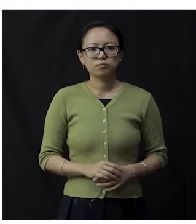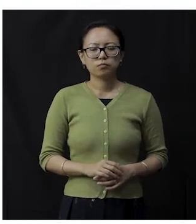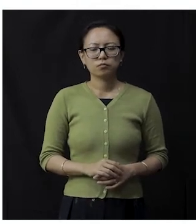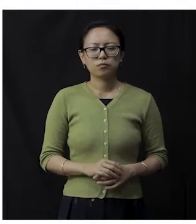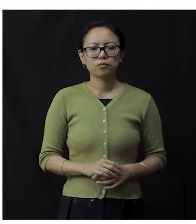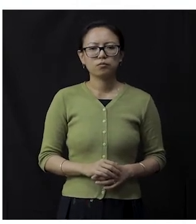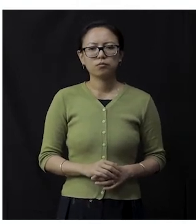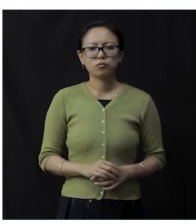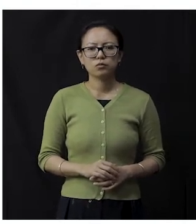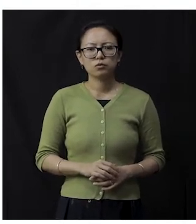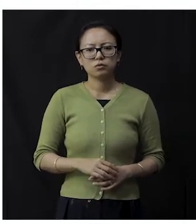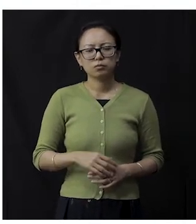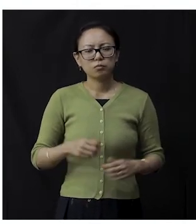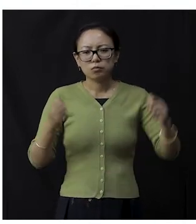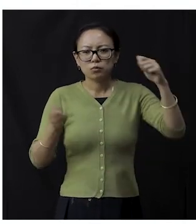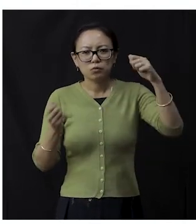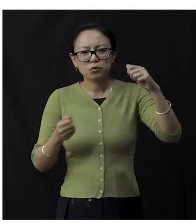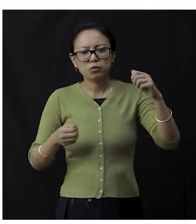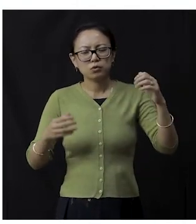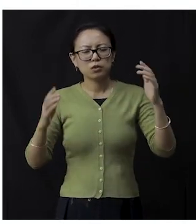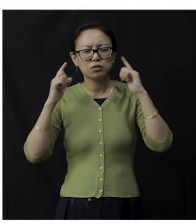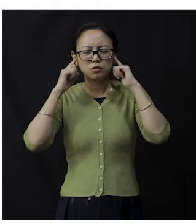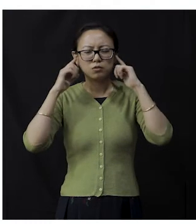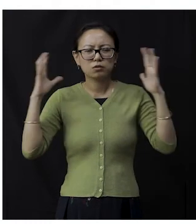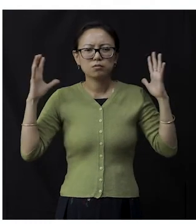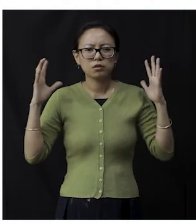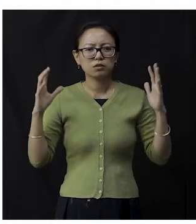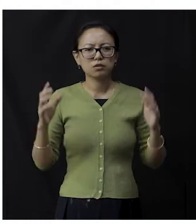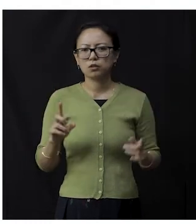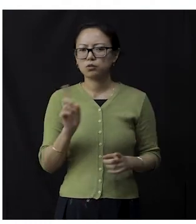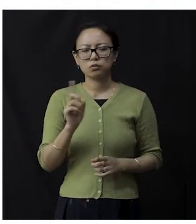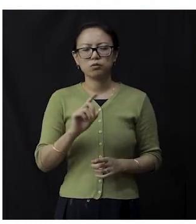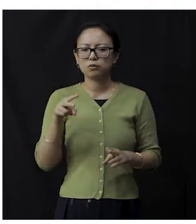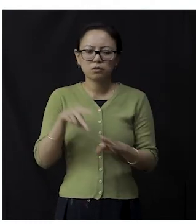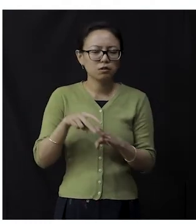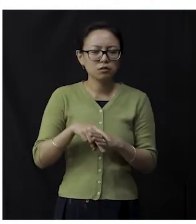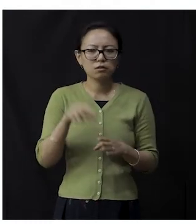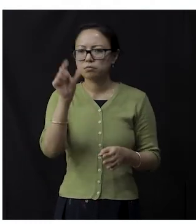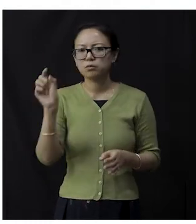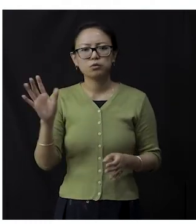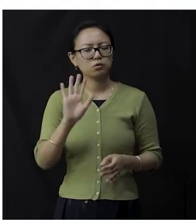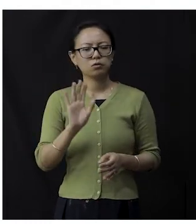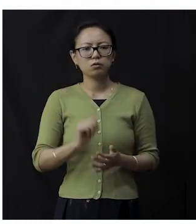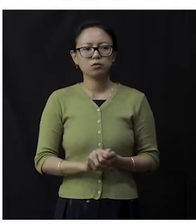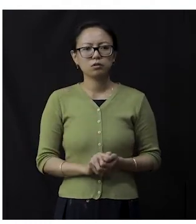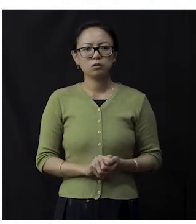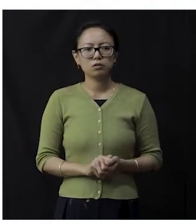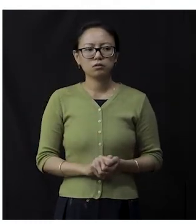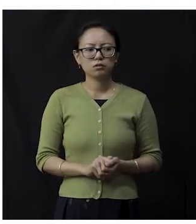not make any kind of noise to annoy or to disturb somebody's sleep. So here we